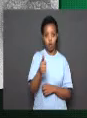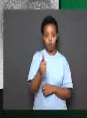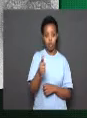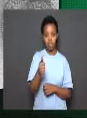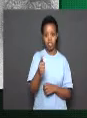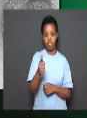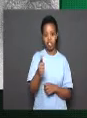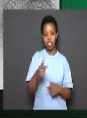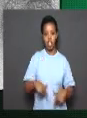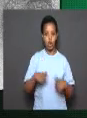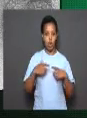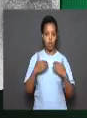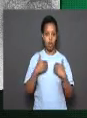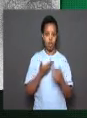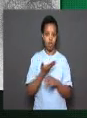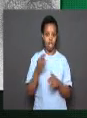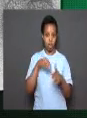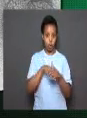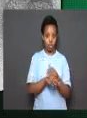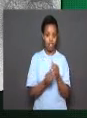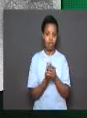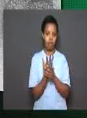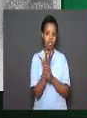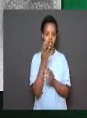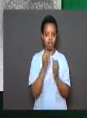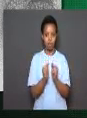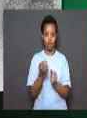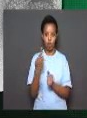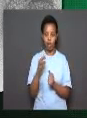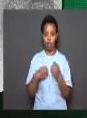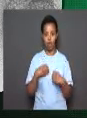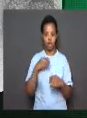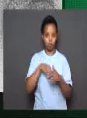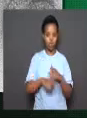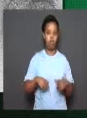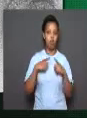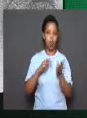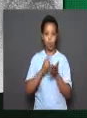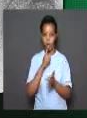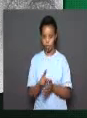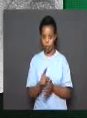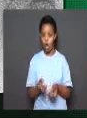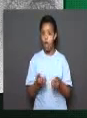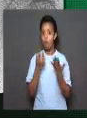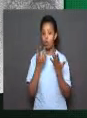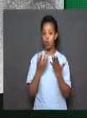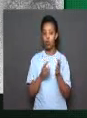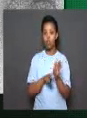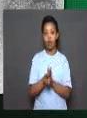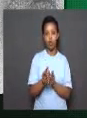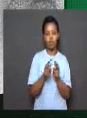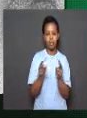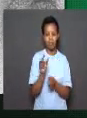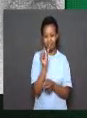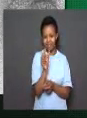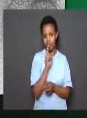inside the living cells of organisms. Most viruses are too small